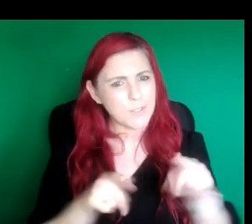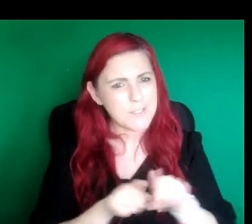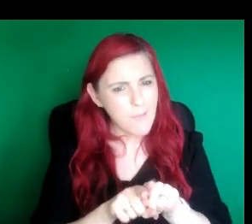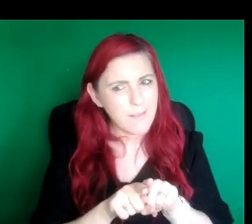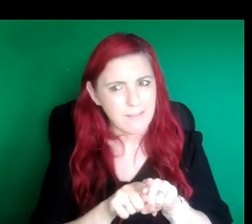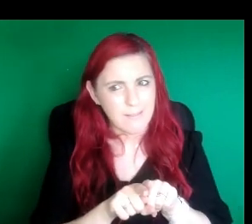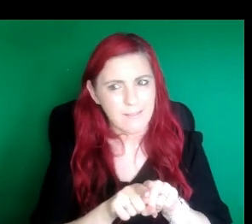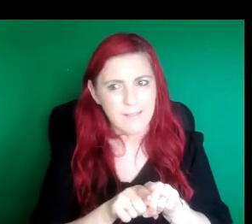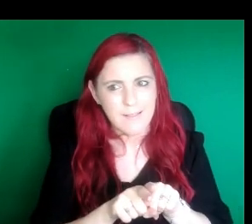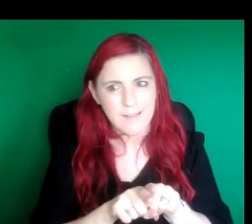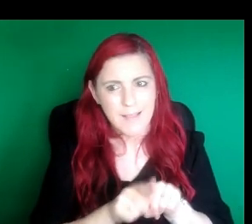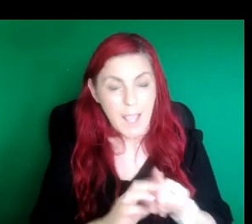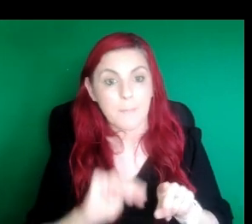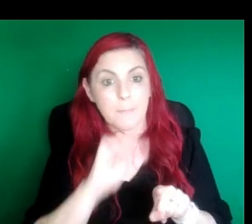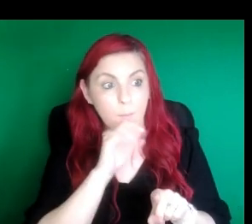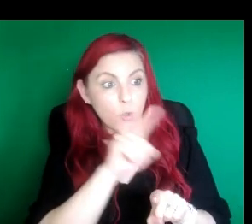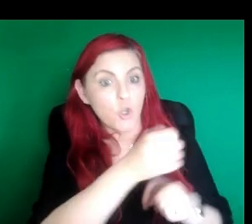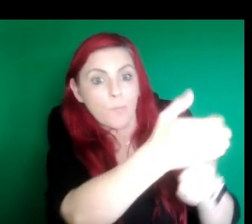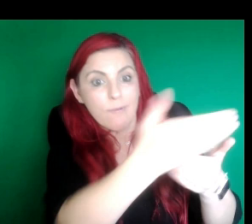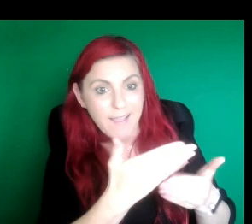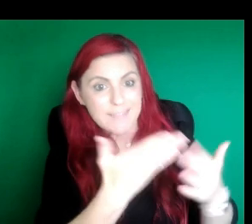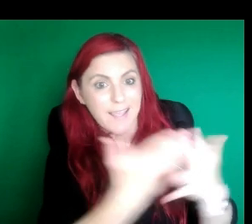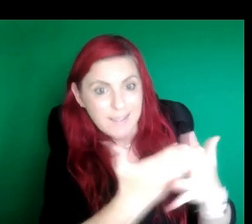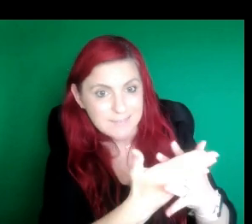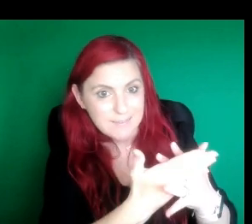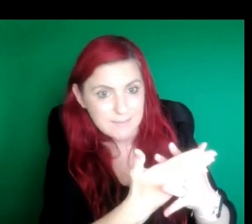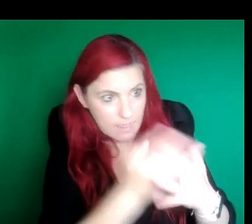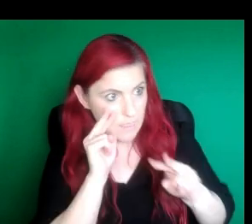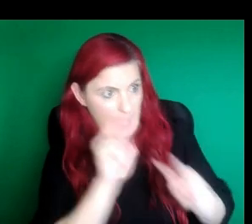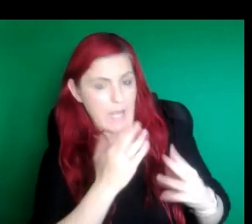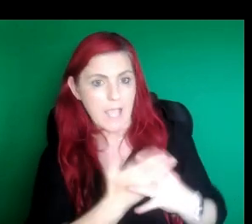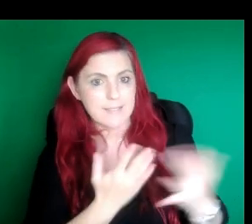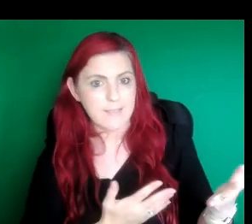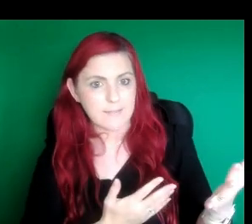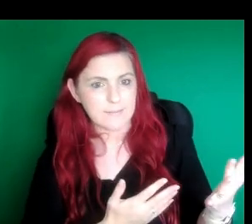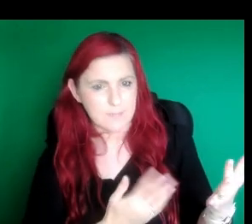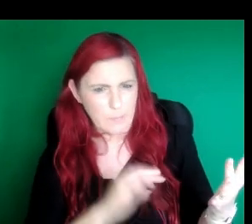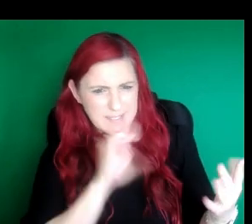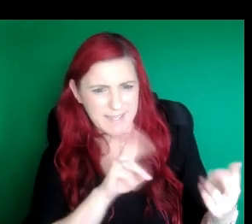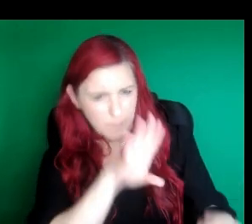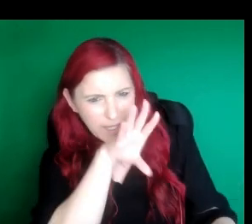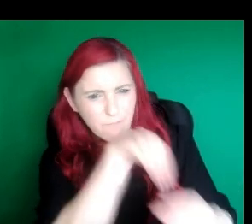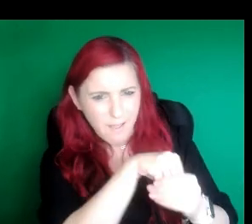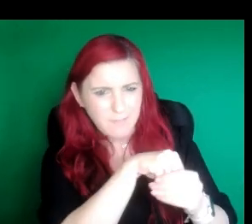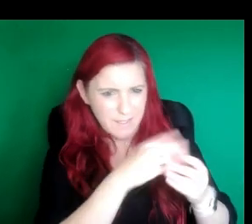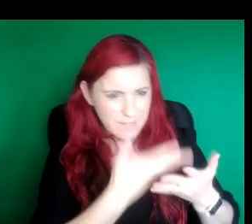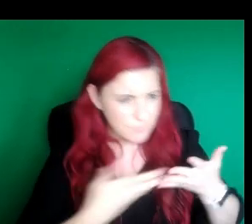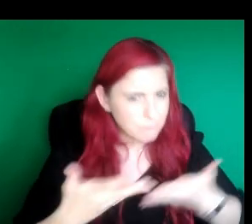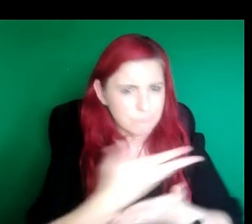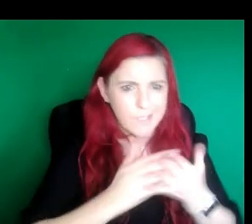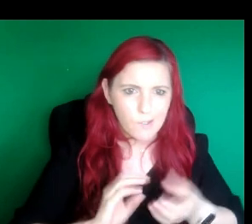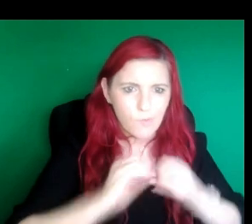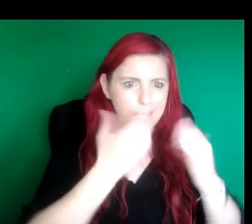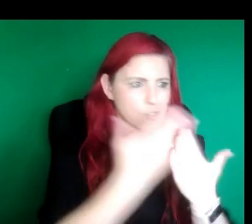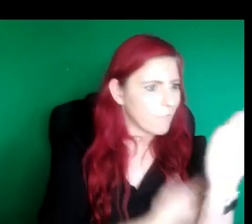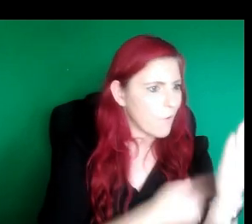the provision of this status can be of benefit to deaf people. So deaf people can be involved in this creation of